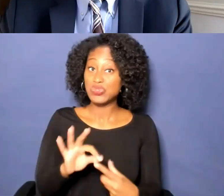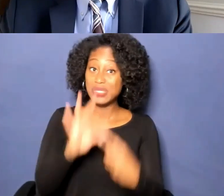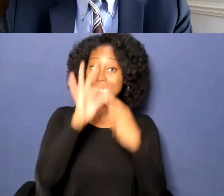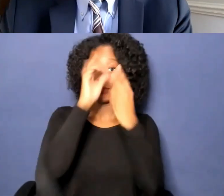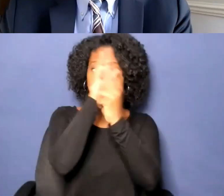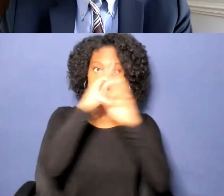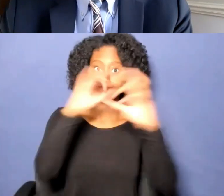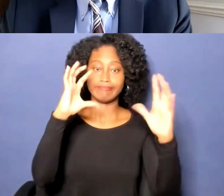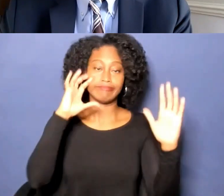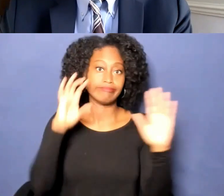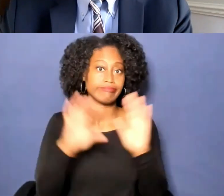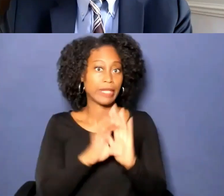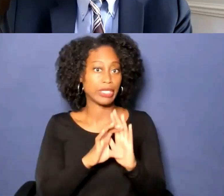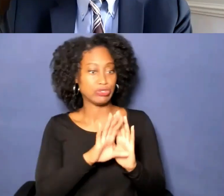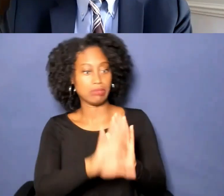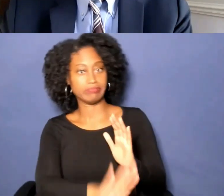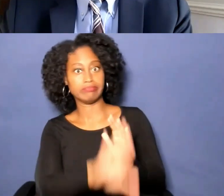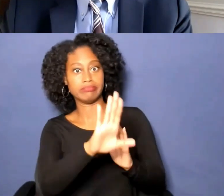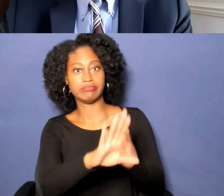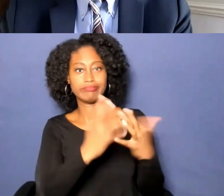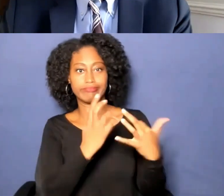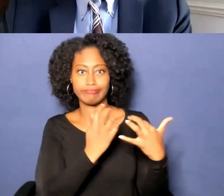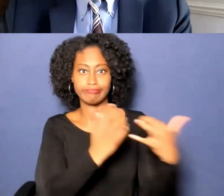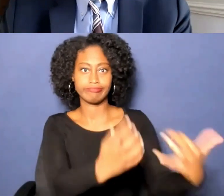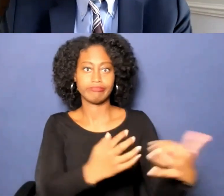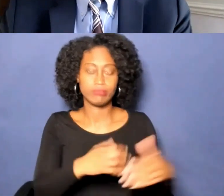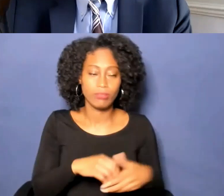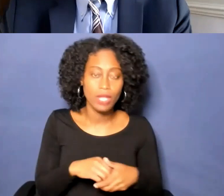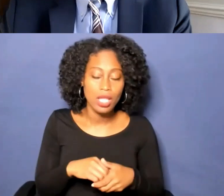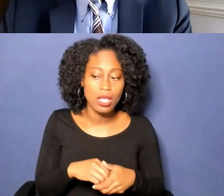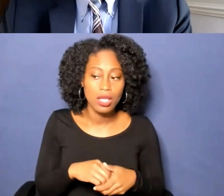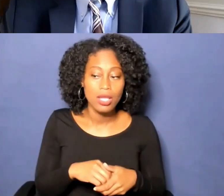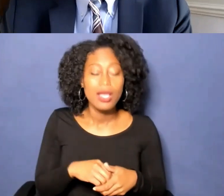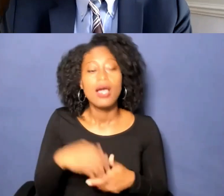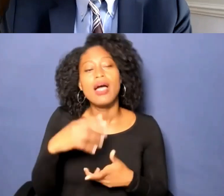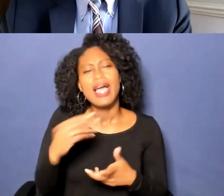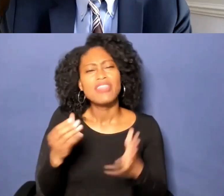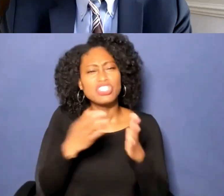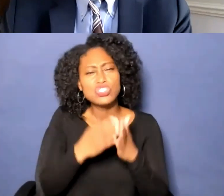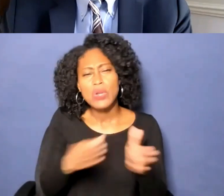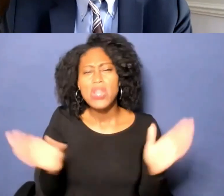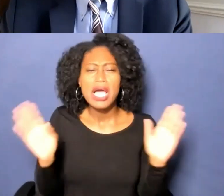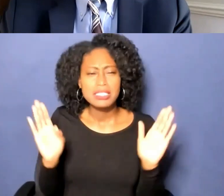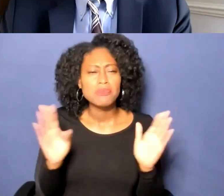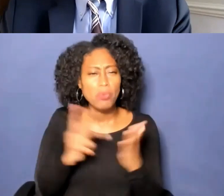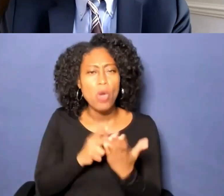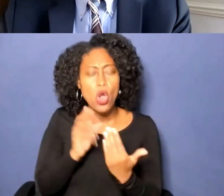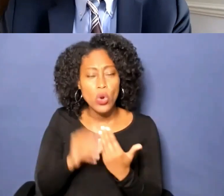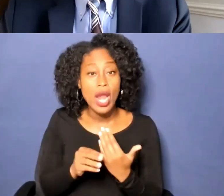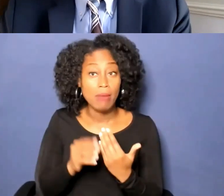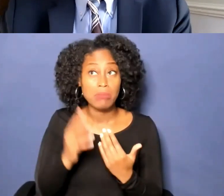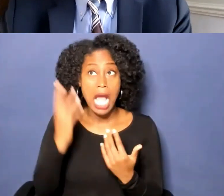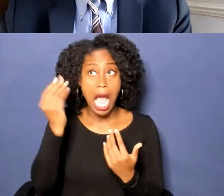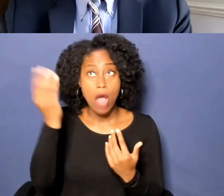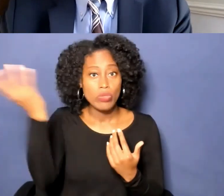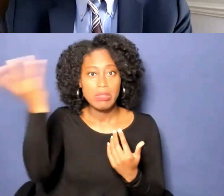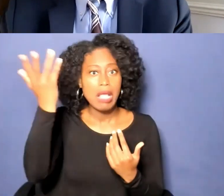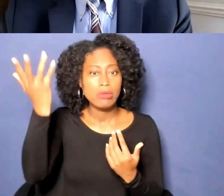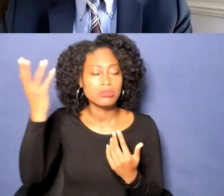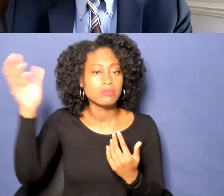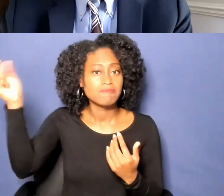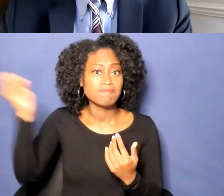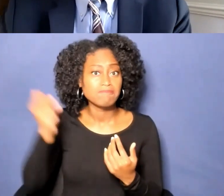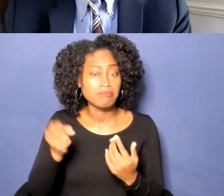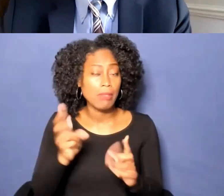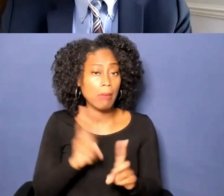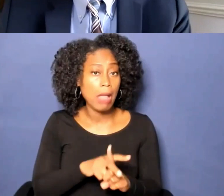And with the newest kinds of generalizability programs that are out there, you're able to even figure out, if you had a state